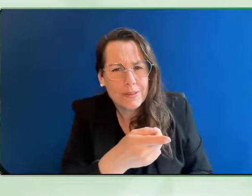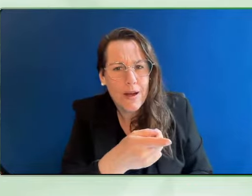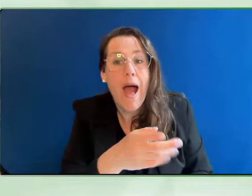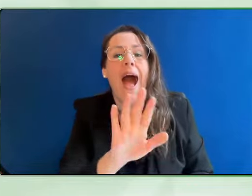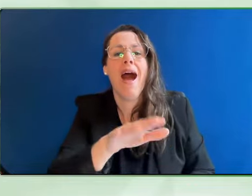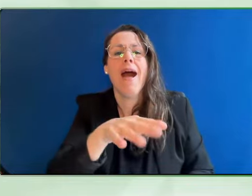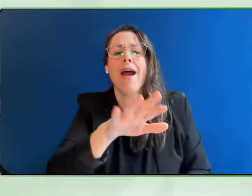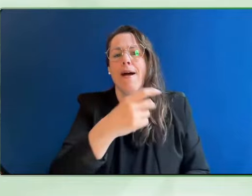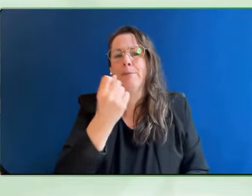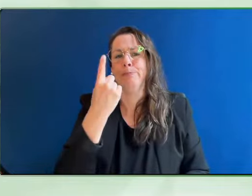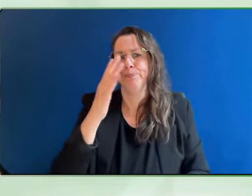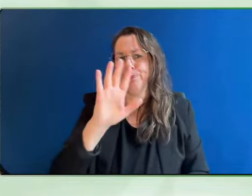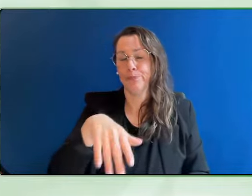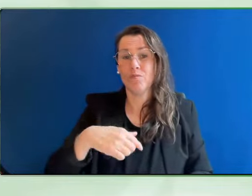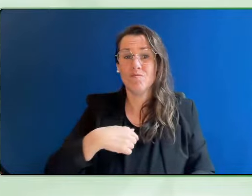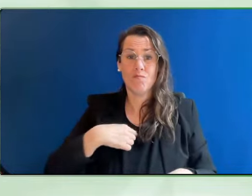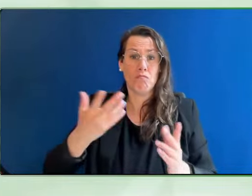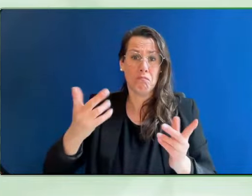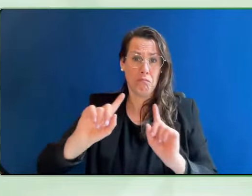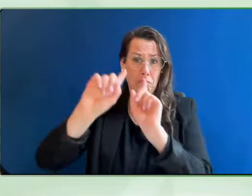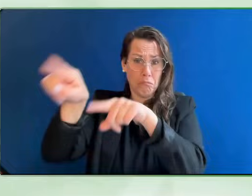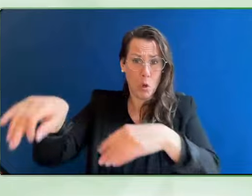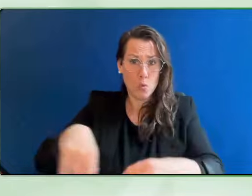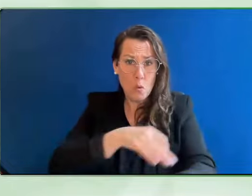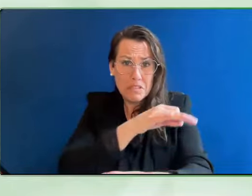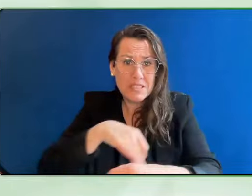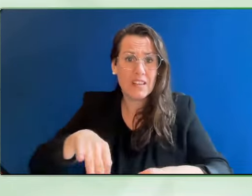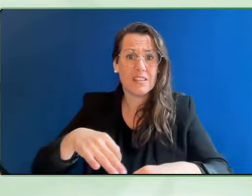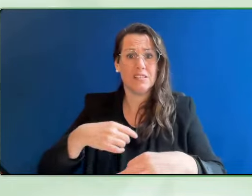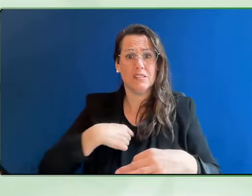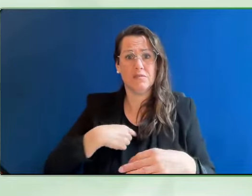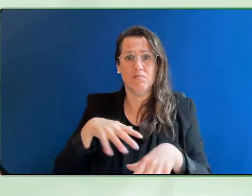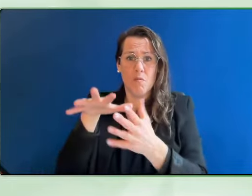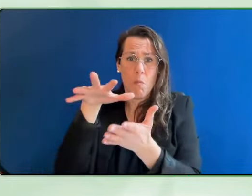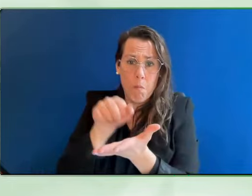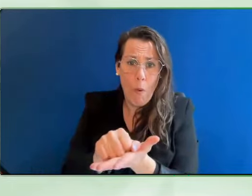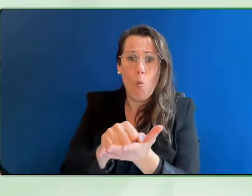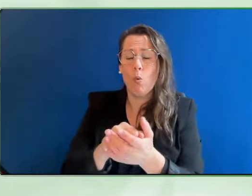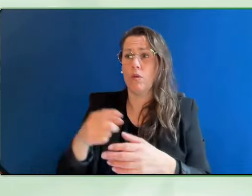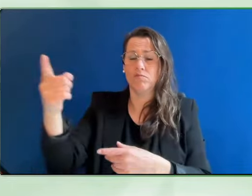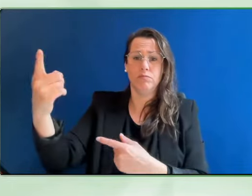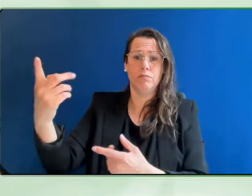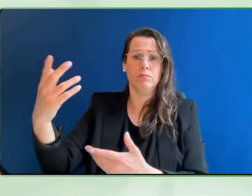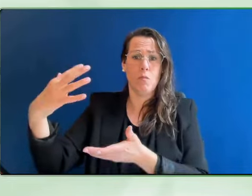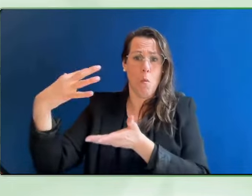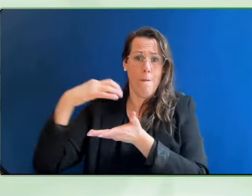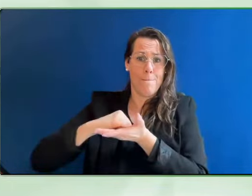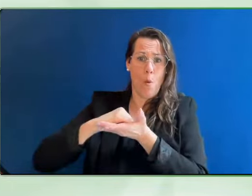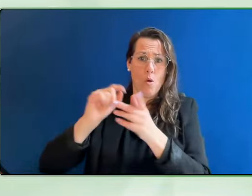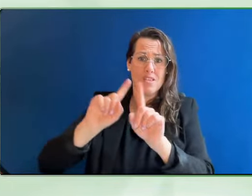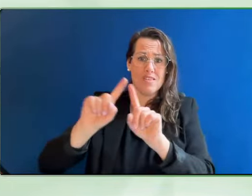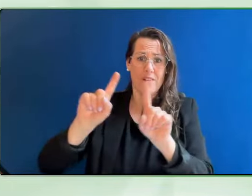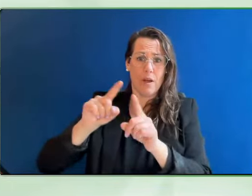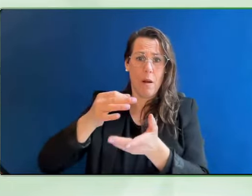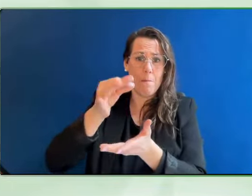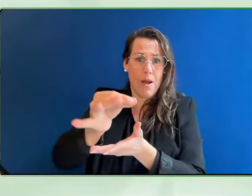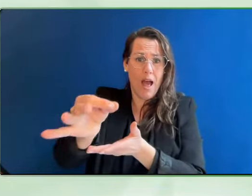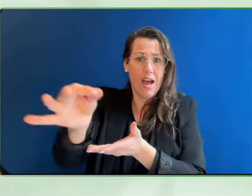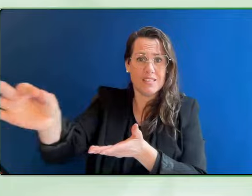and perform. Great. So, with all the free projects that you just mentioned, you experience